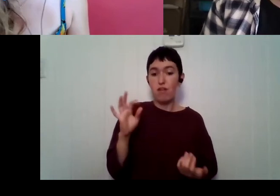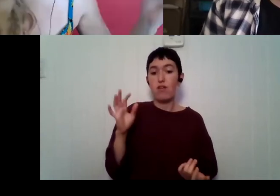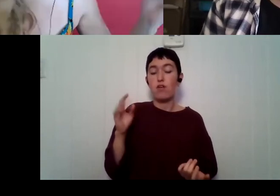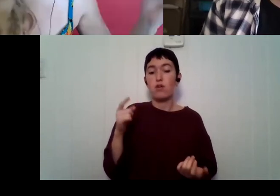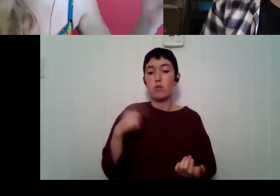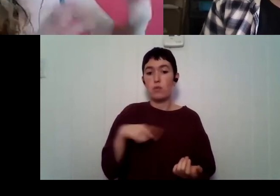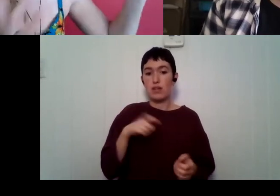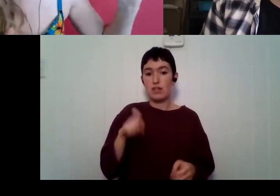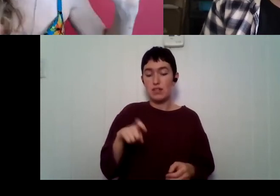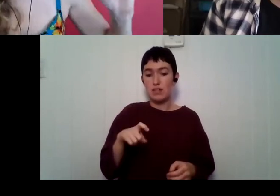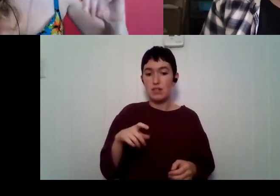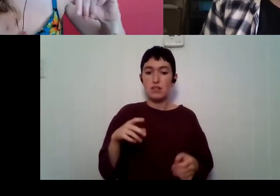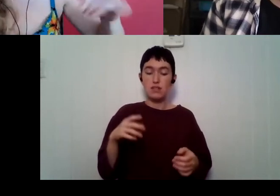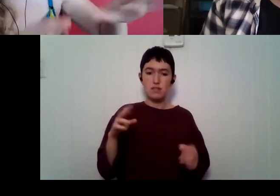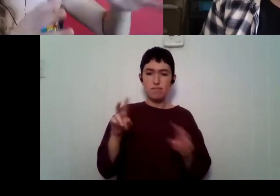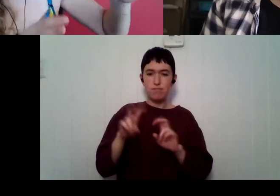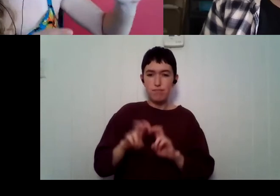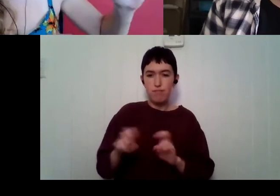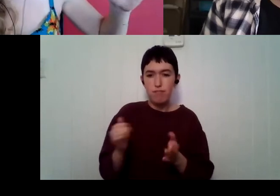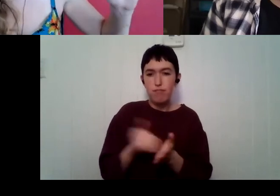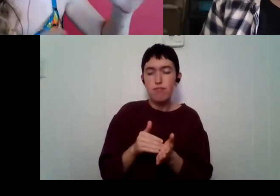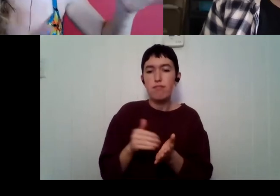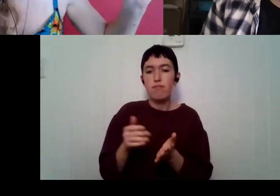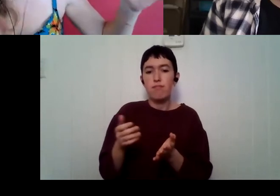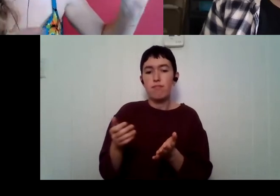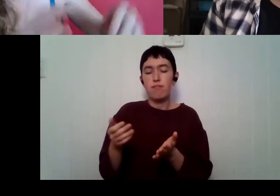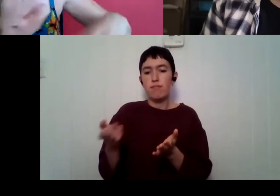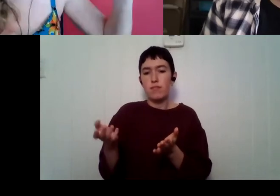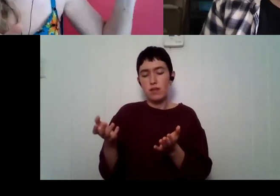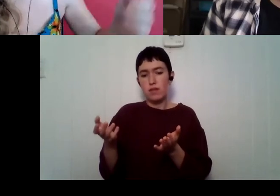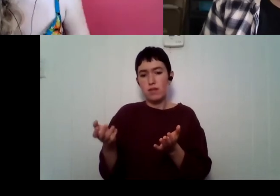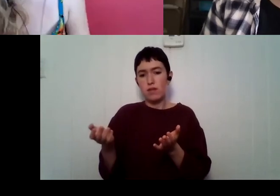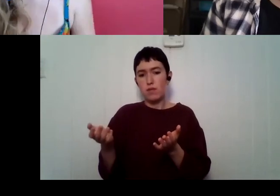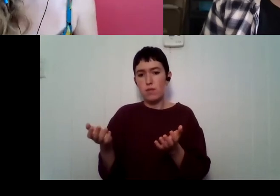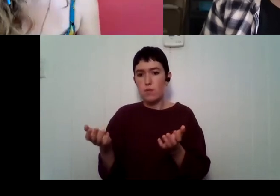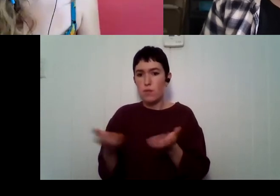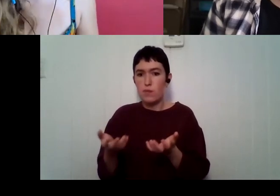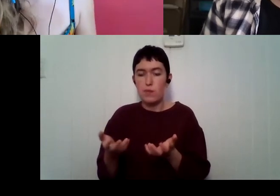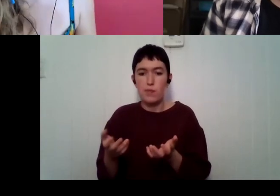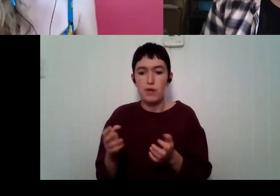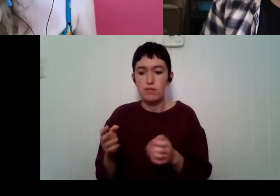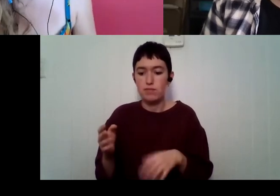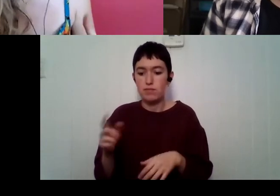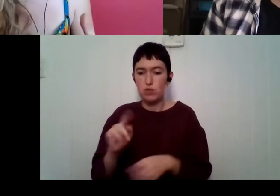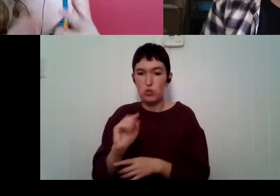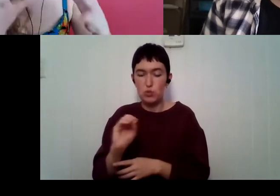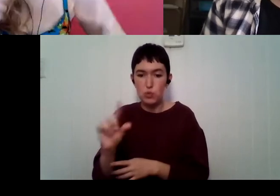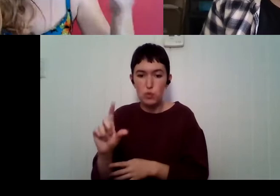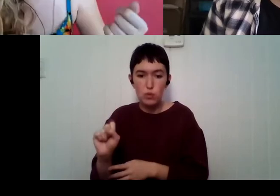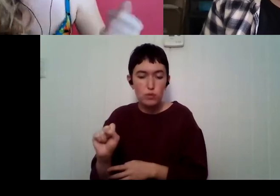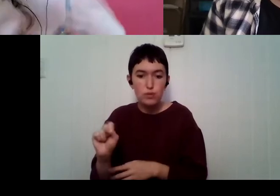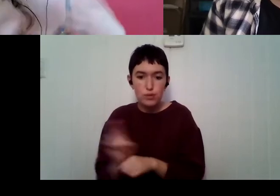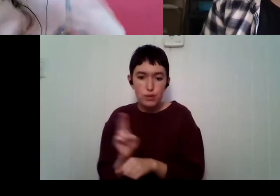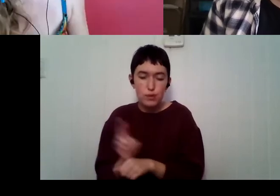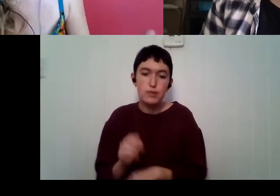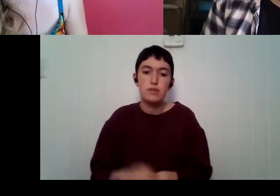because Homo habilis, one of our ancestors, 1.8 million years ago, was named Homo habilis, being a handyman